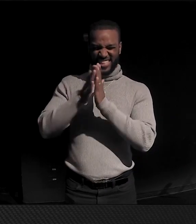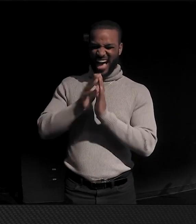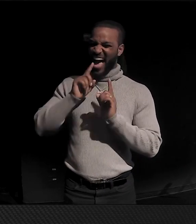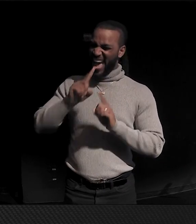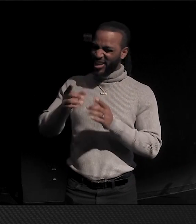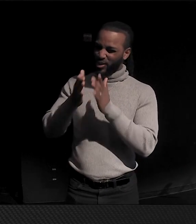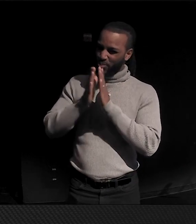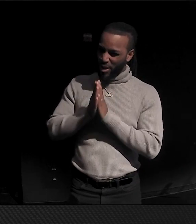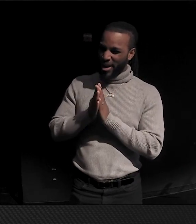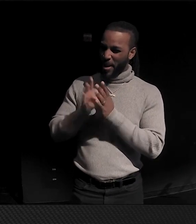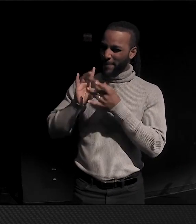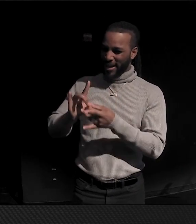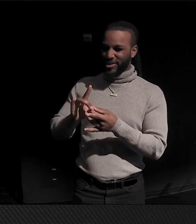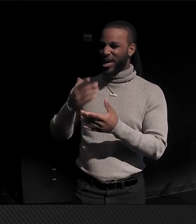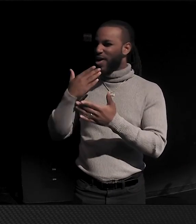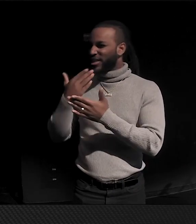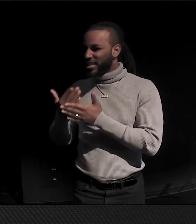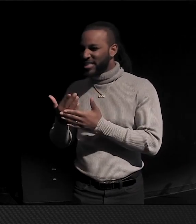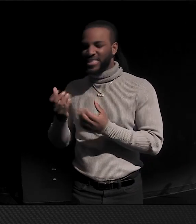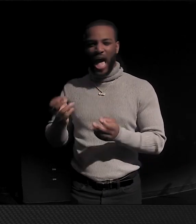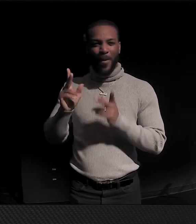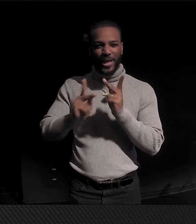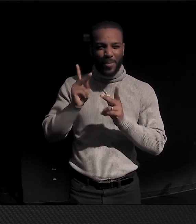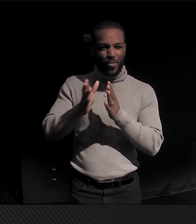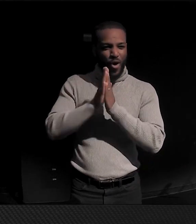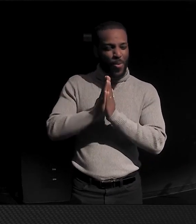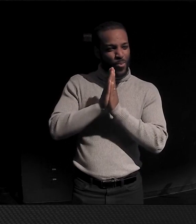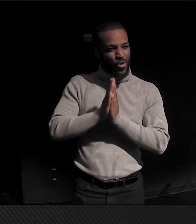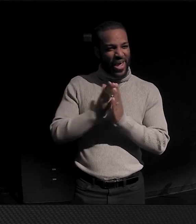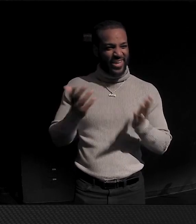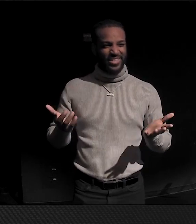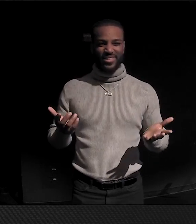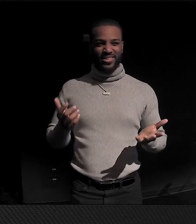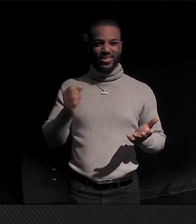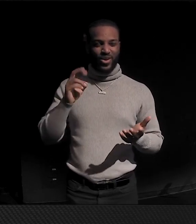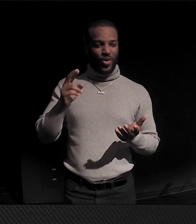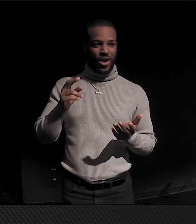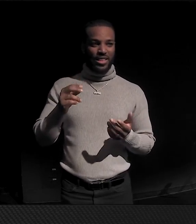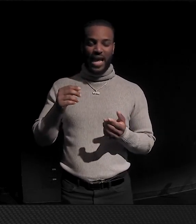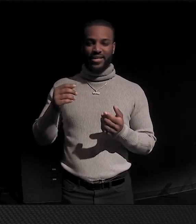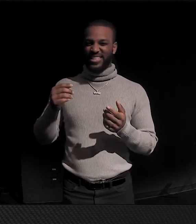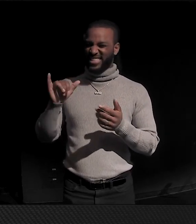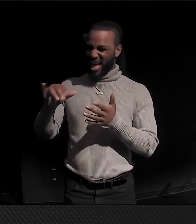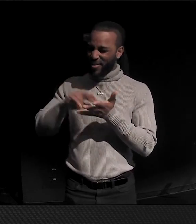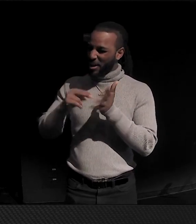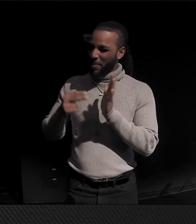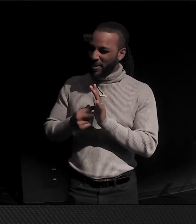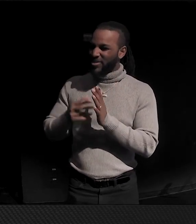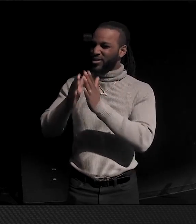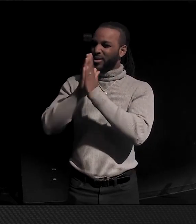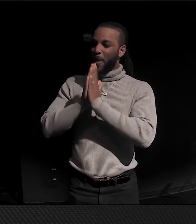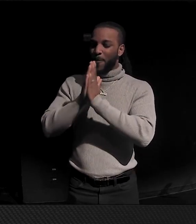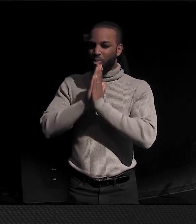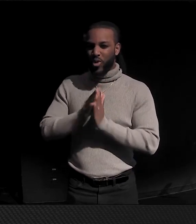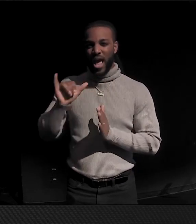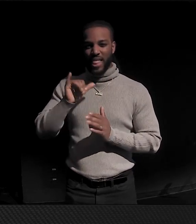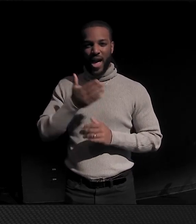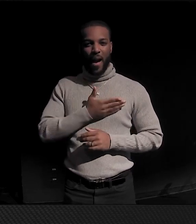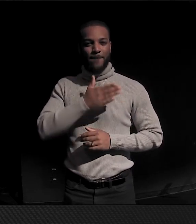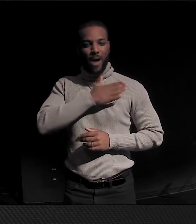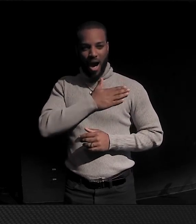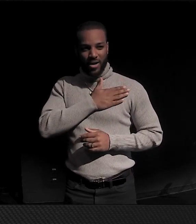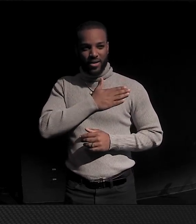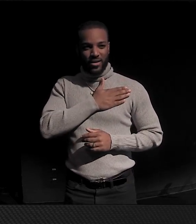prayers based on our goodness, the number of people we have praying, the amount of our fervency? Is that what it means to pray like a monk, to have